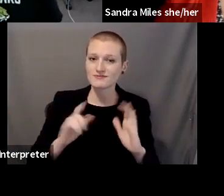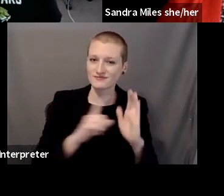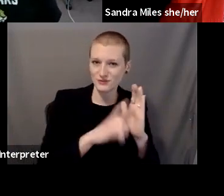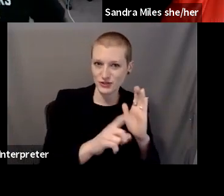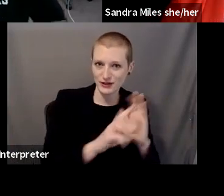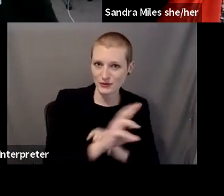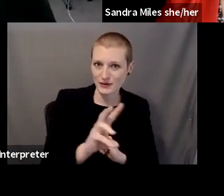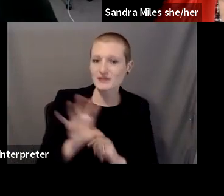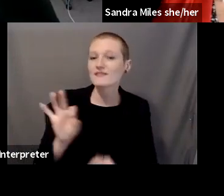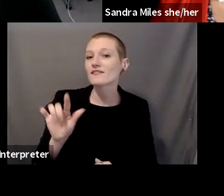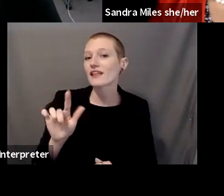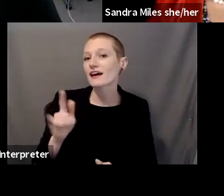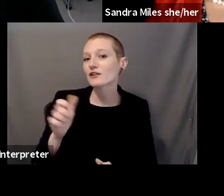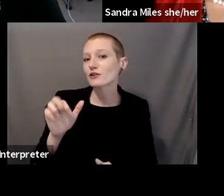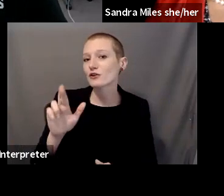website,